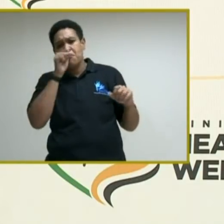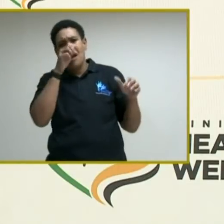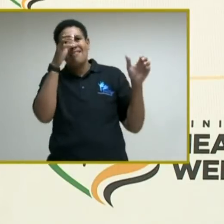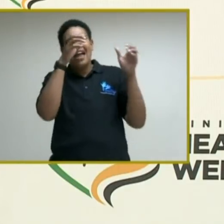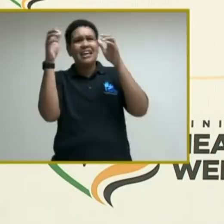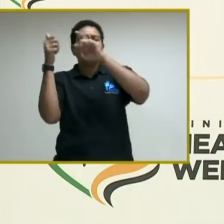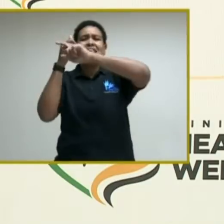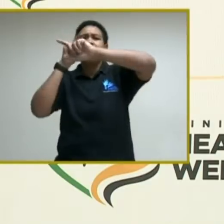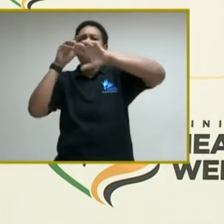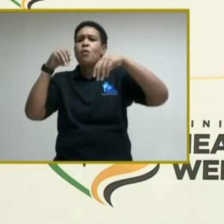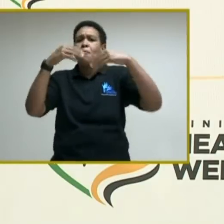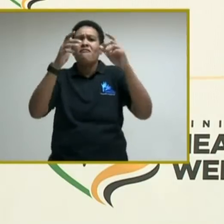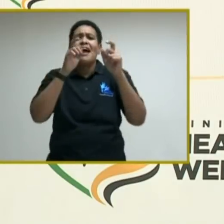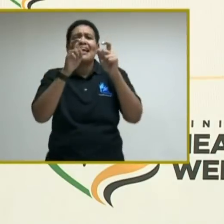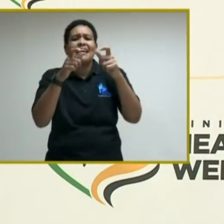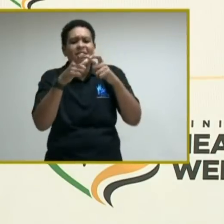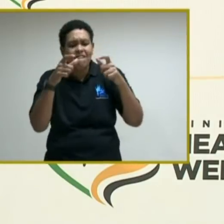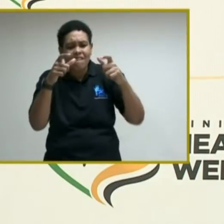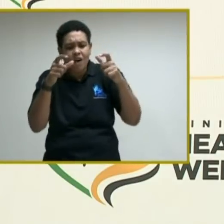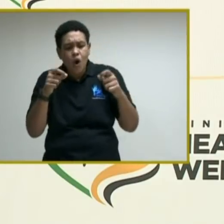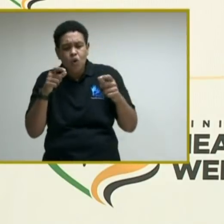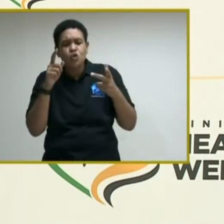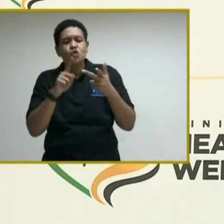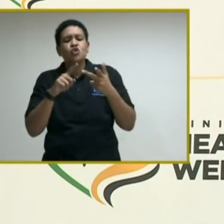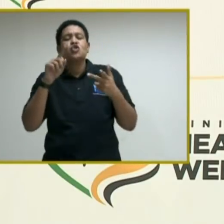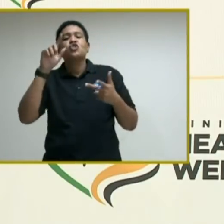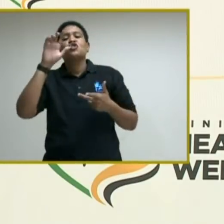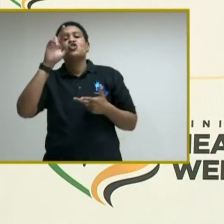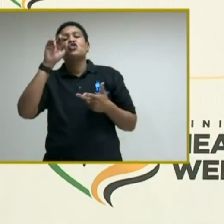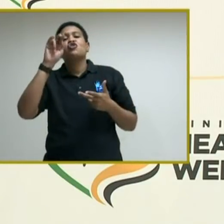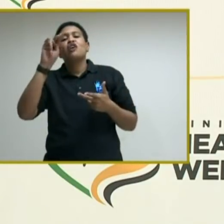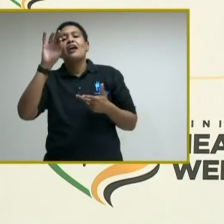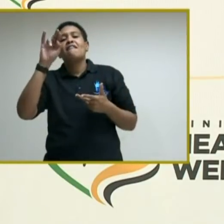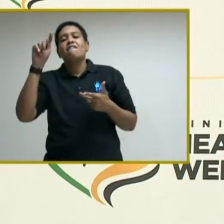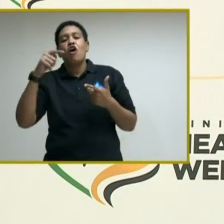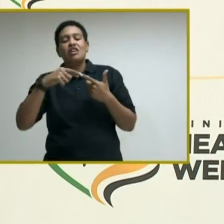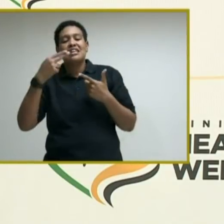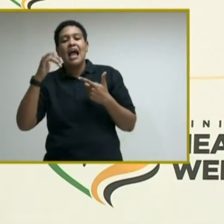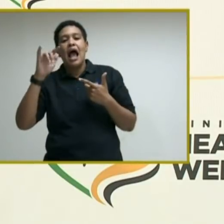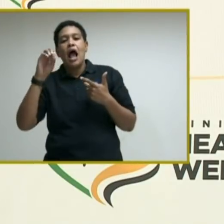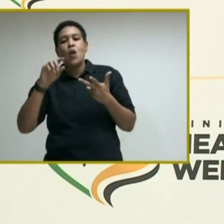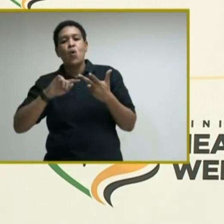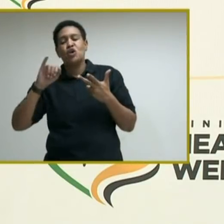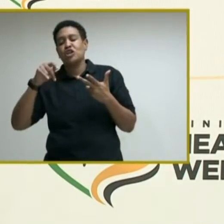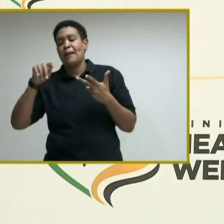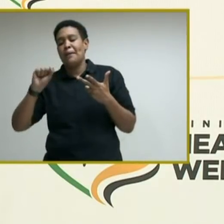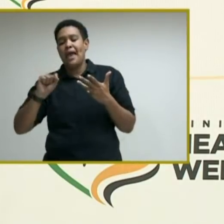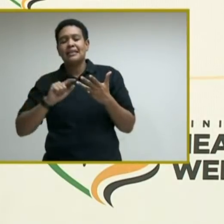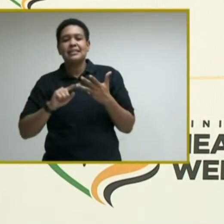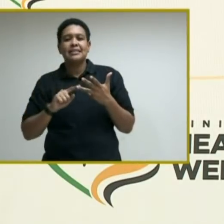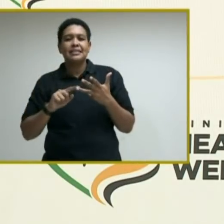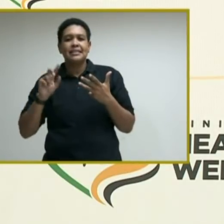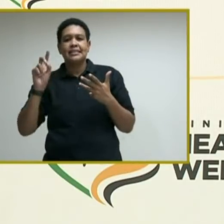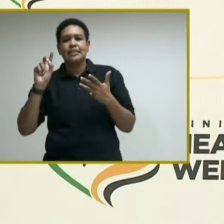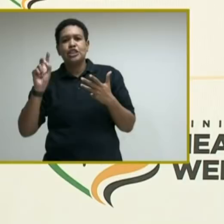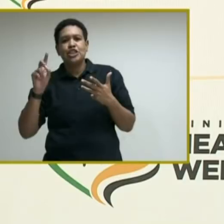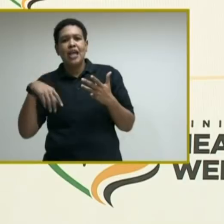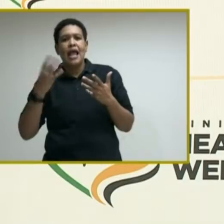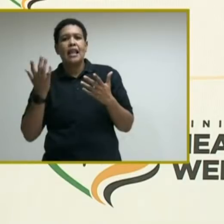that have provided gift vouchers, Rainforest, Hilo, JPS,